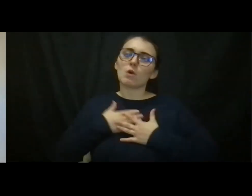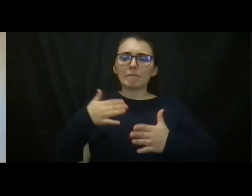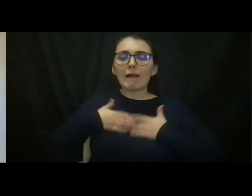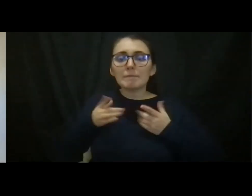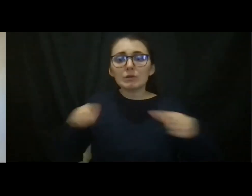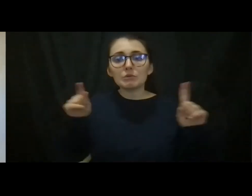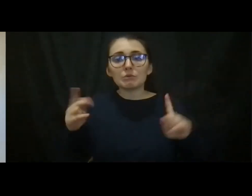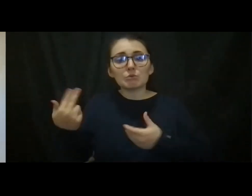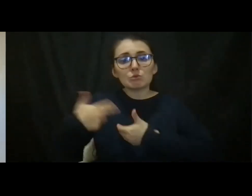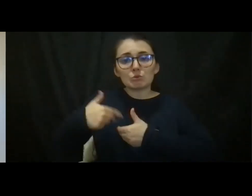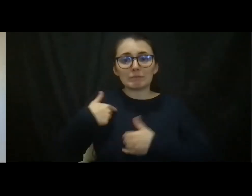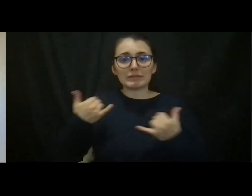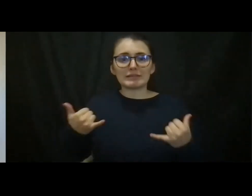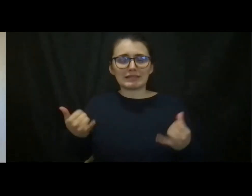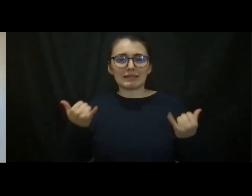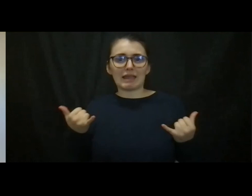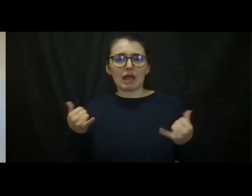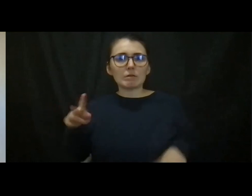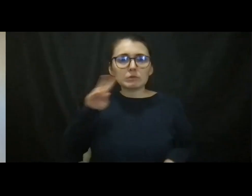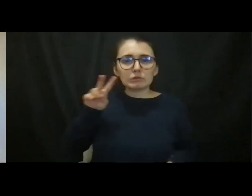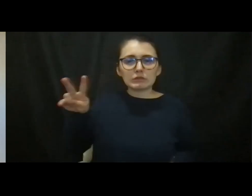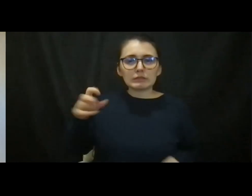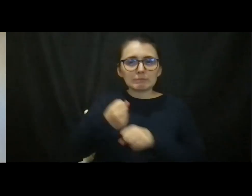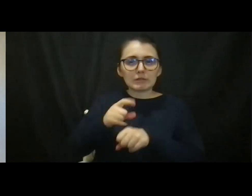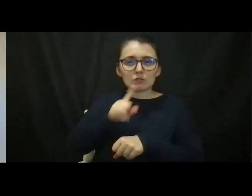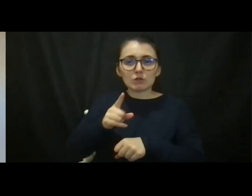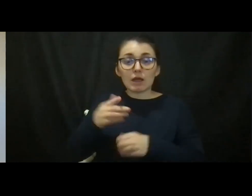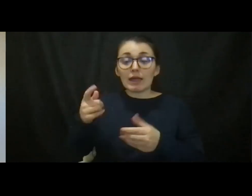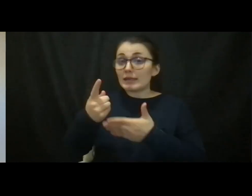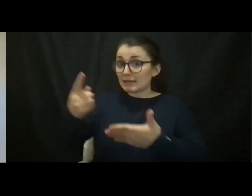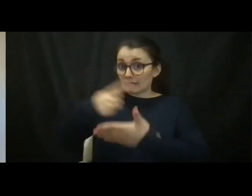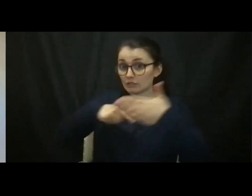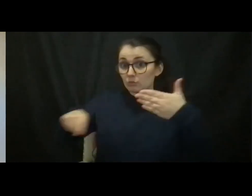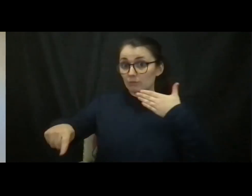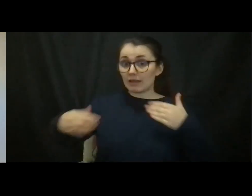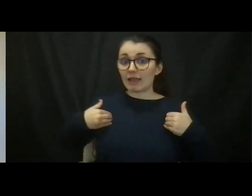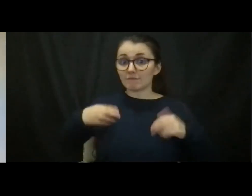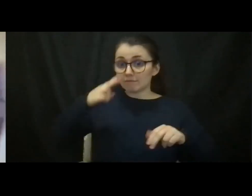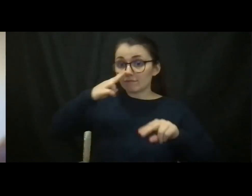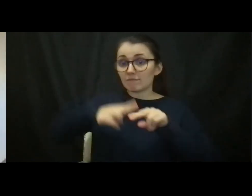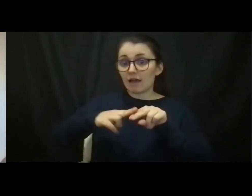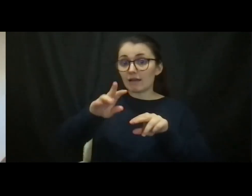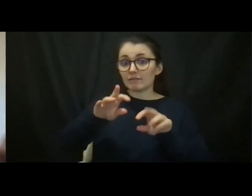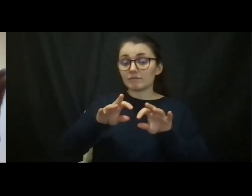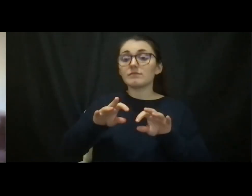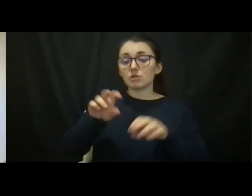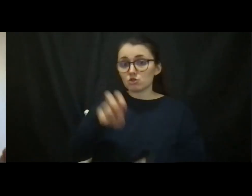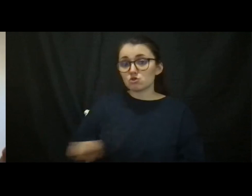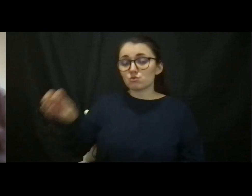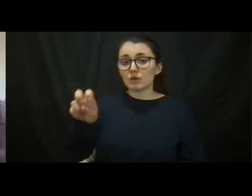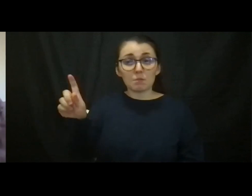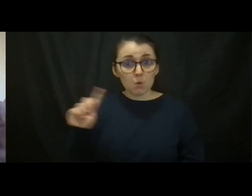And right now I'm just looking up to make sure. So next week we have a fun field trip to the